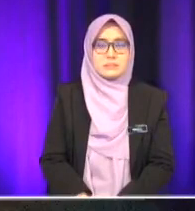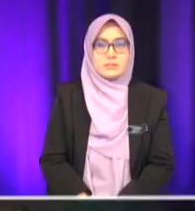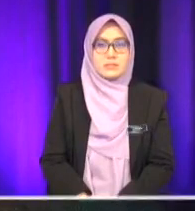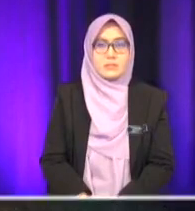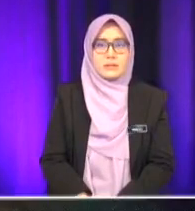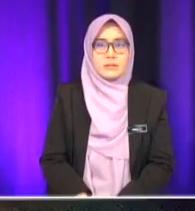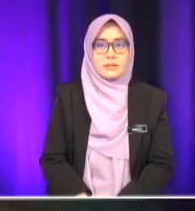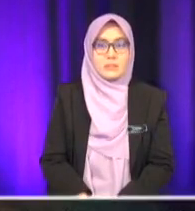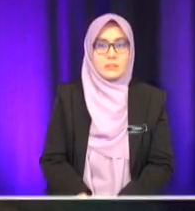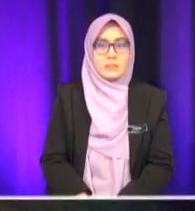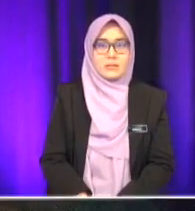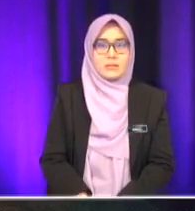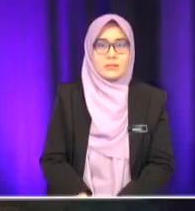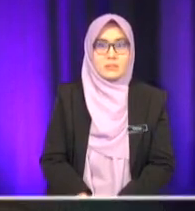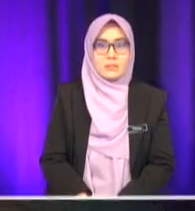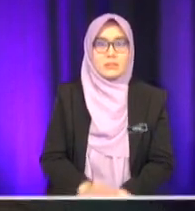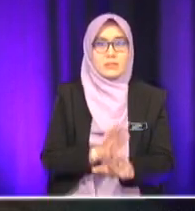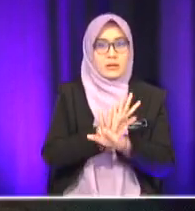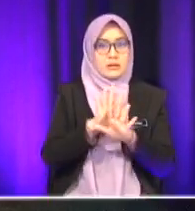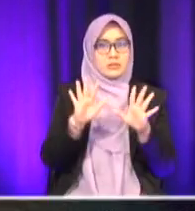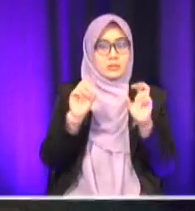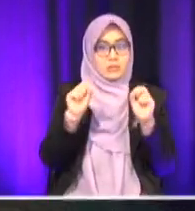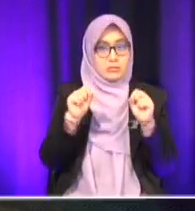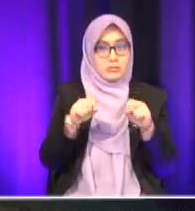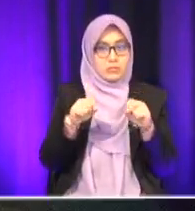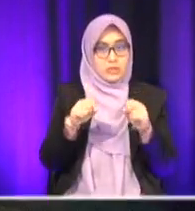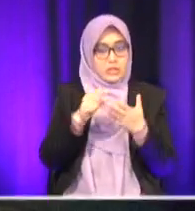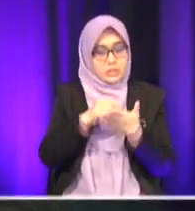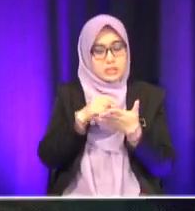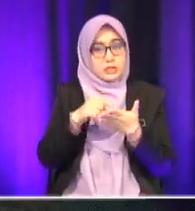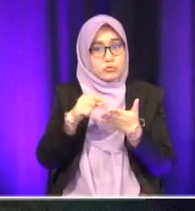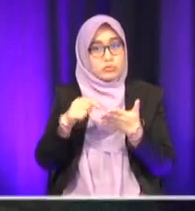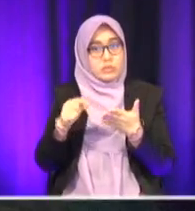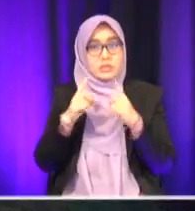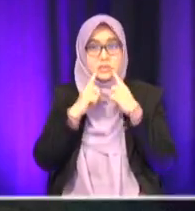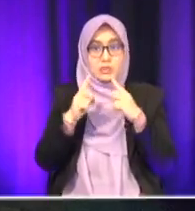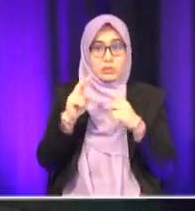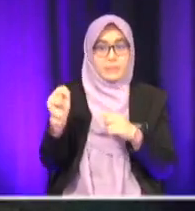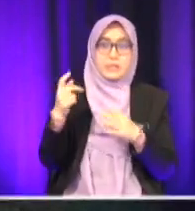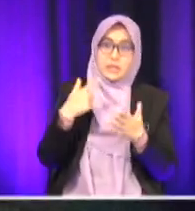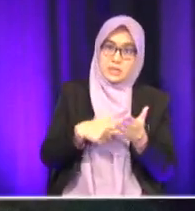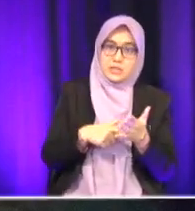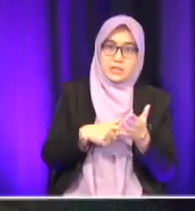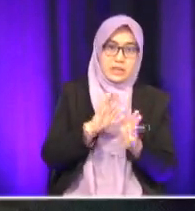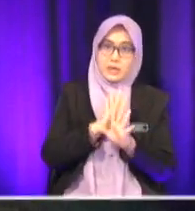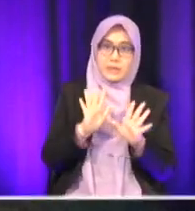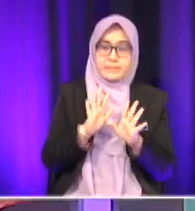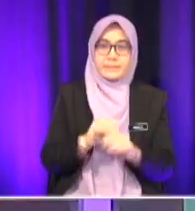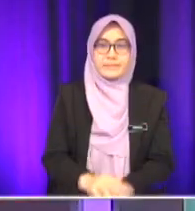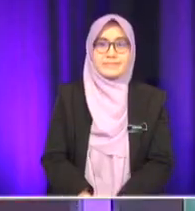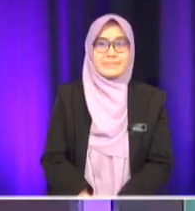don't fill in the gaps first. Okay, don't fill in. Okay, don't.